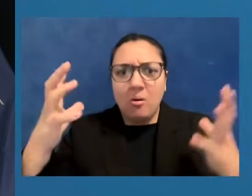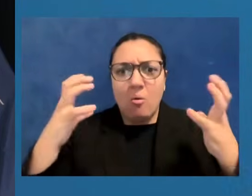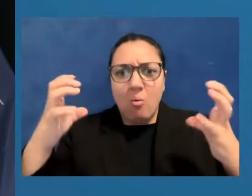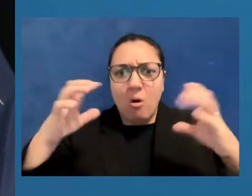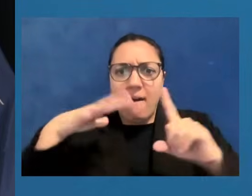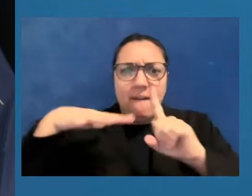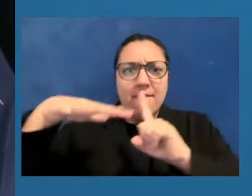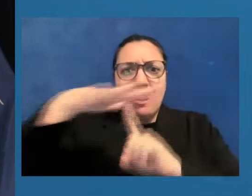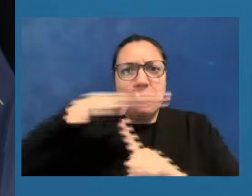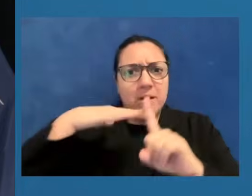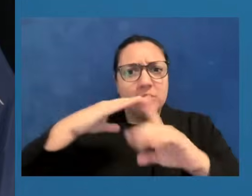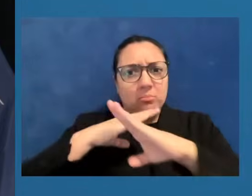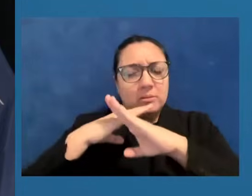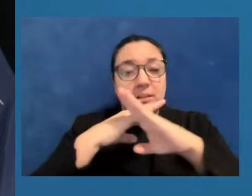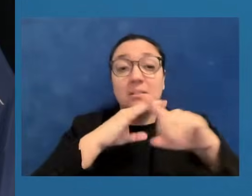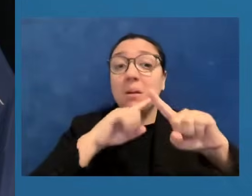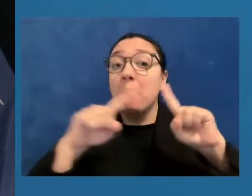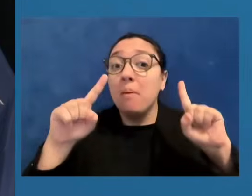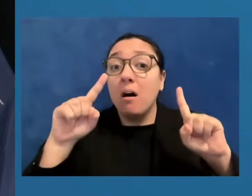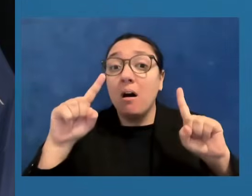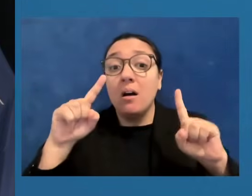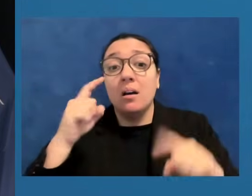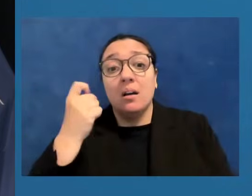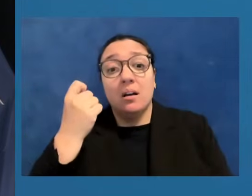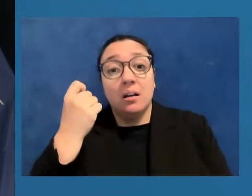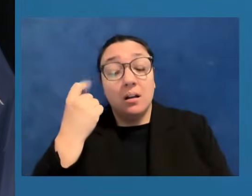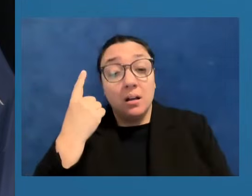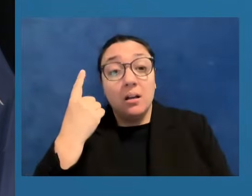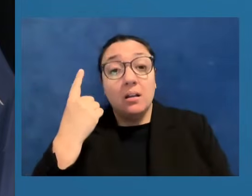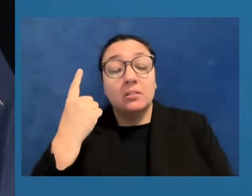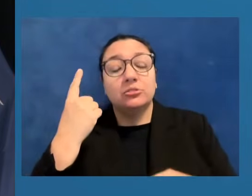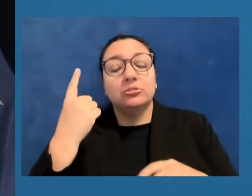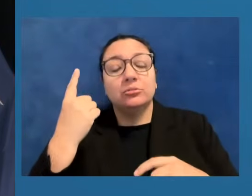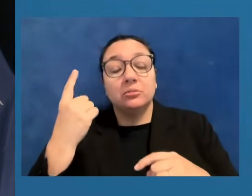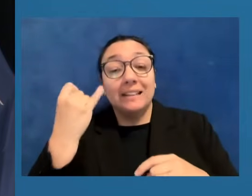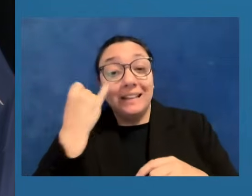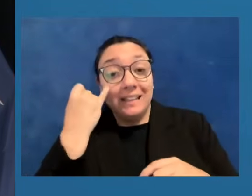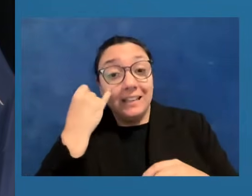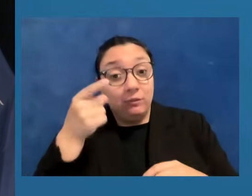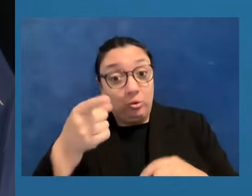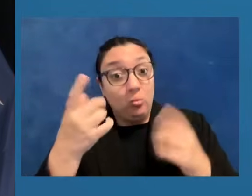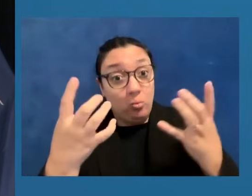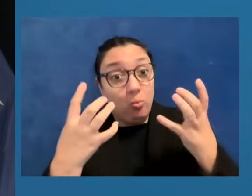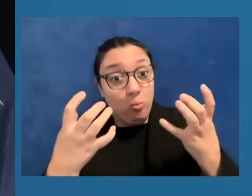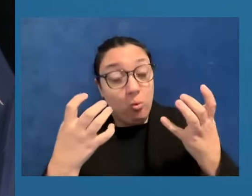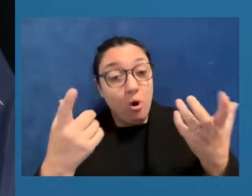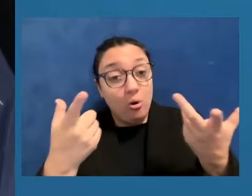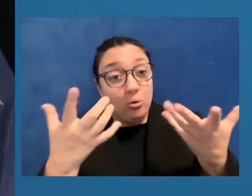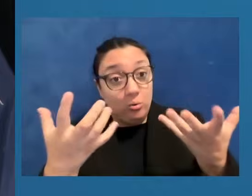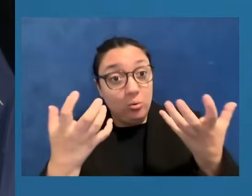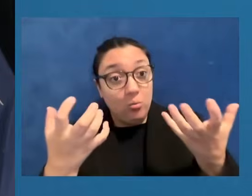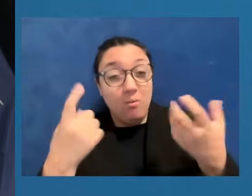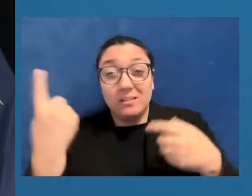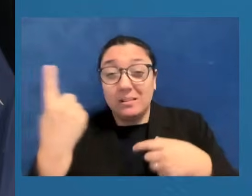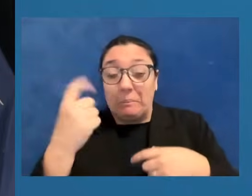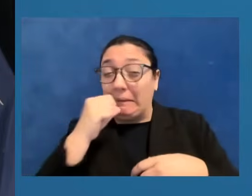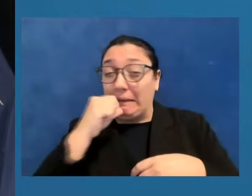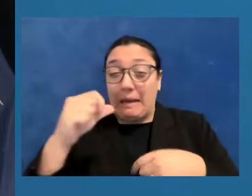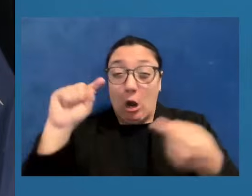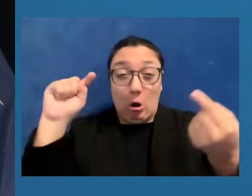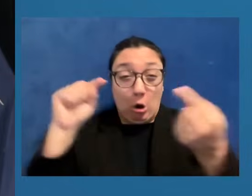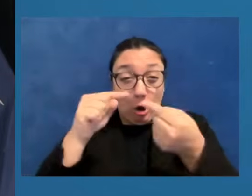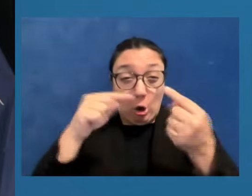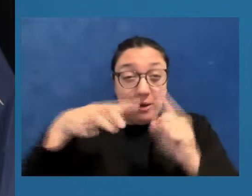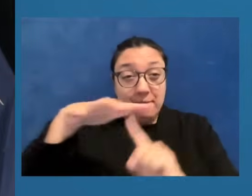to you. But if you want it, when you say yes to housing that won't hurt the environment, the state is going to get out of